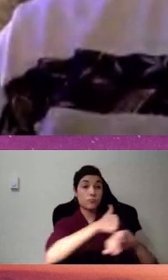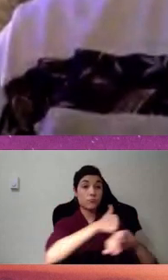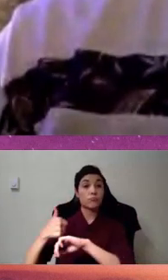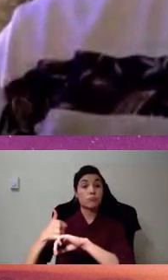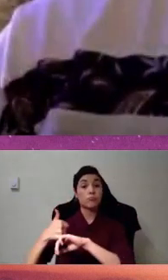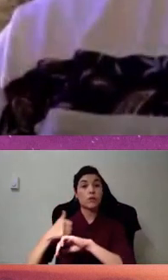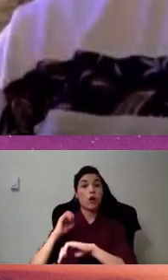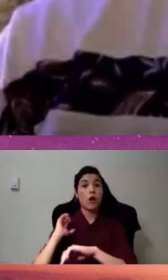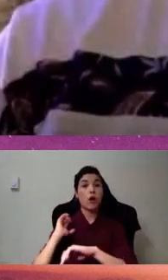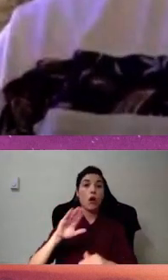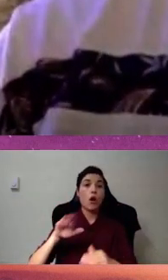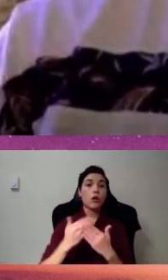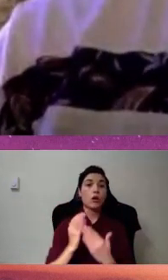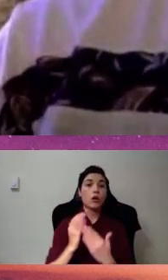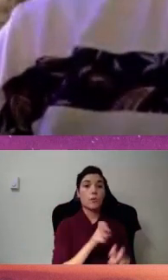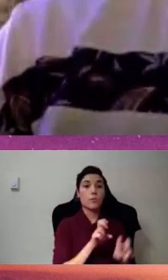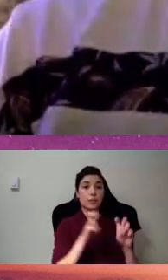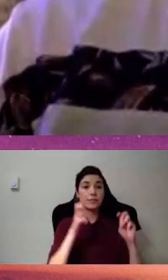So